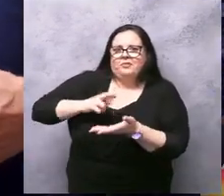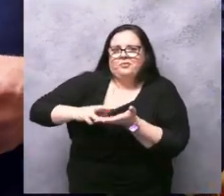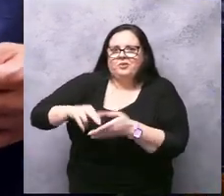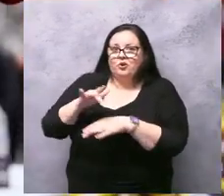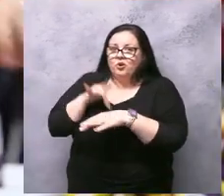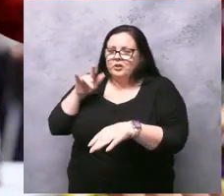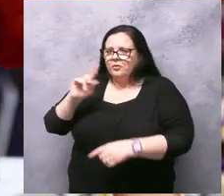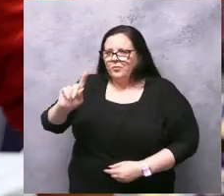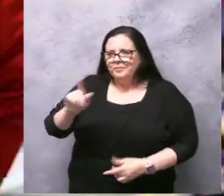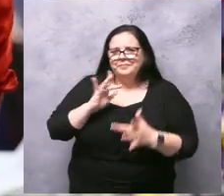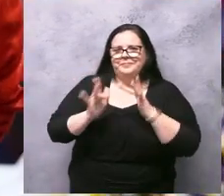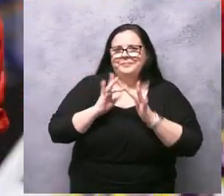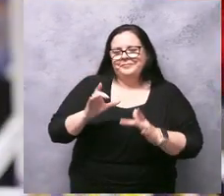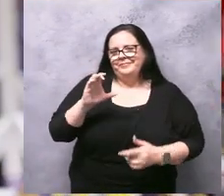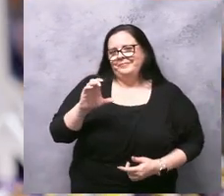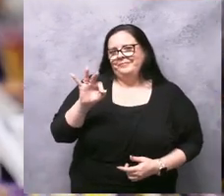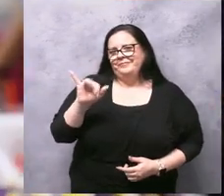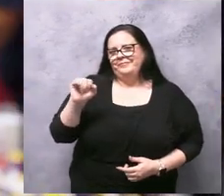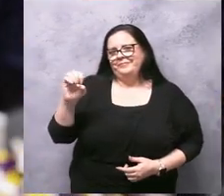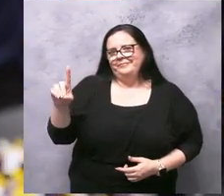at